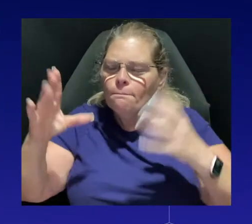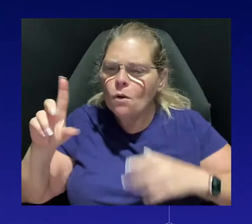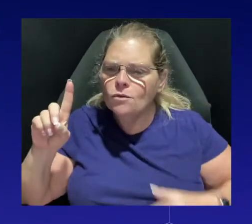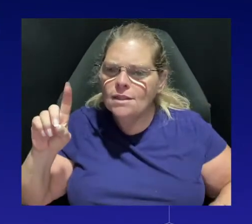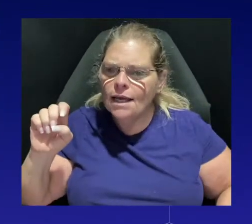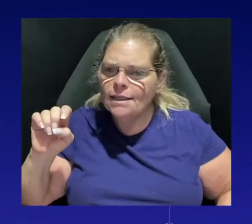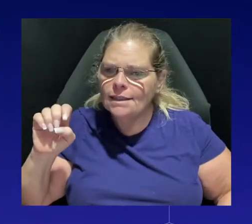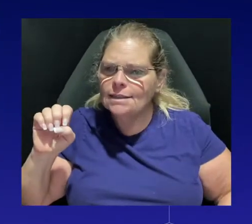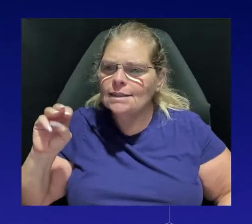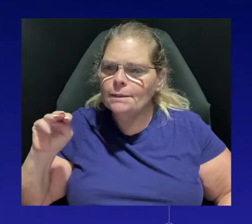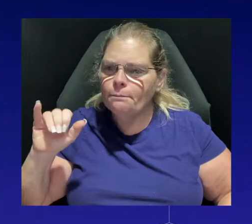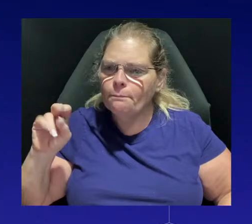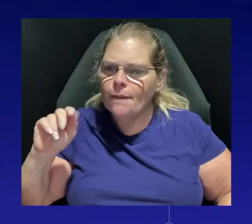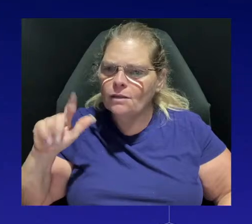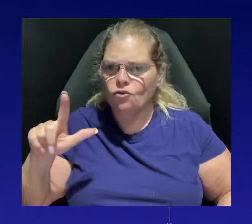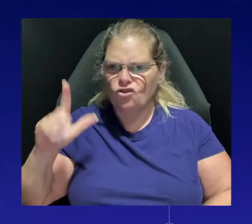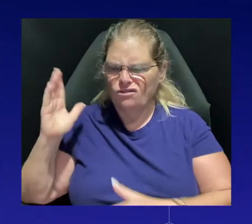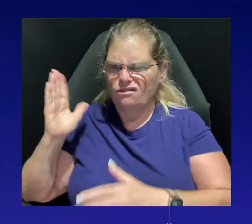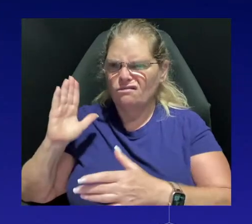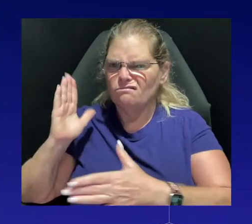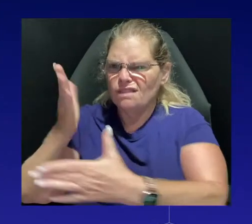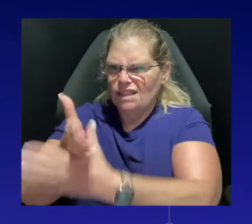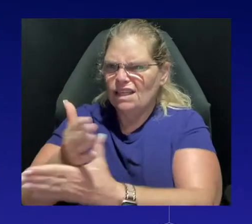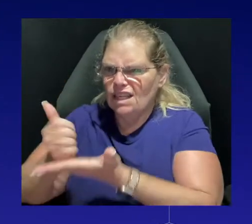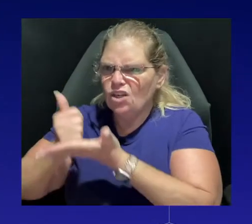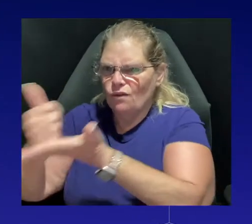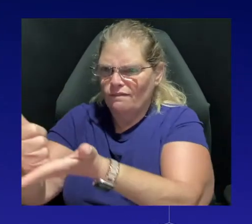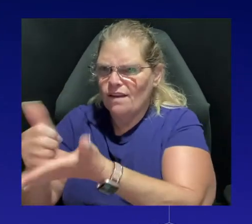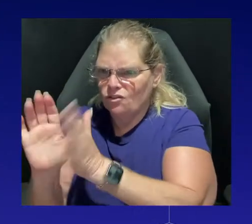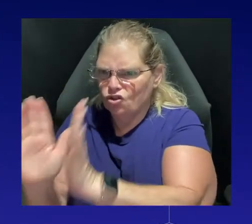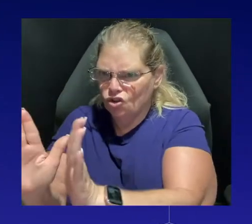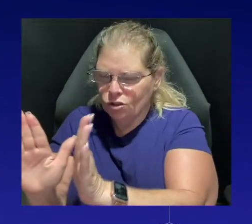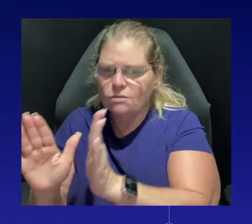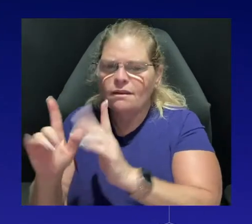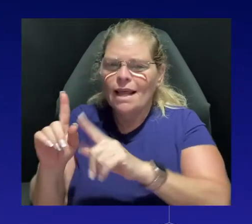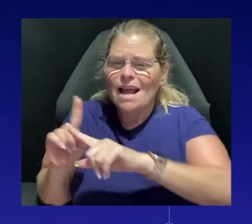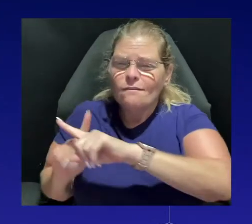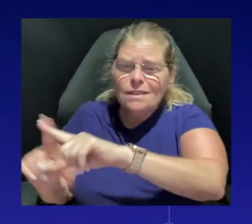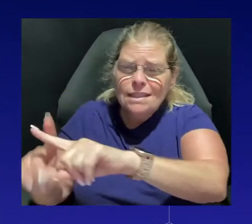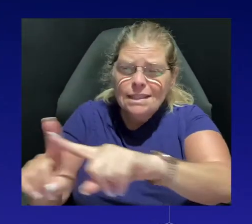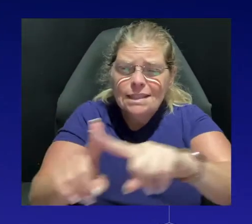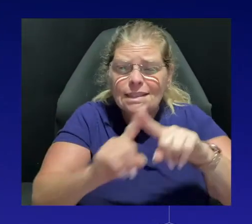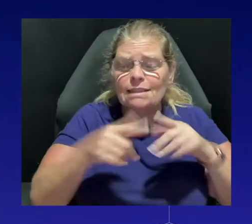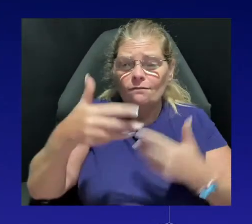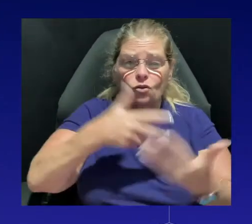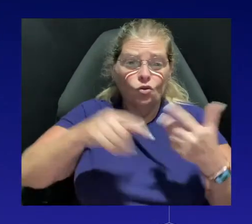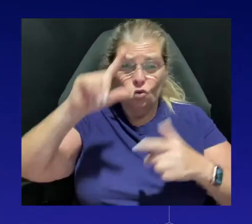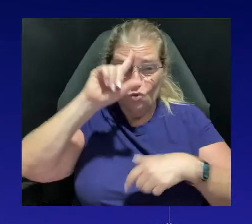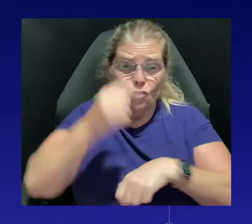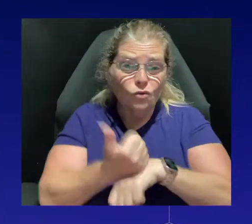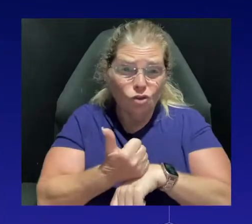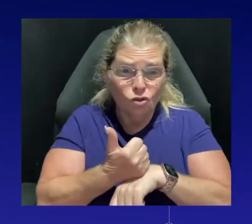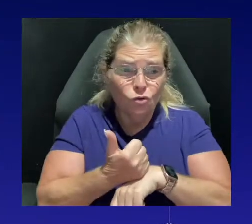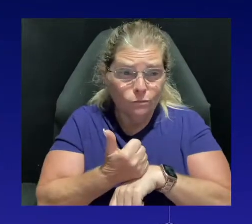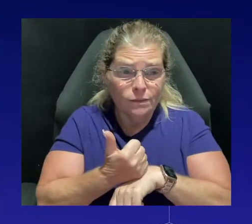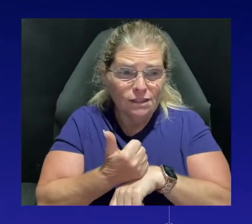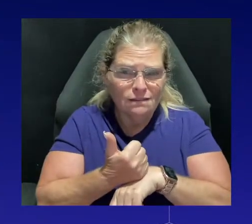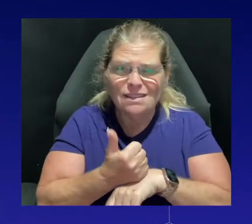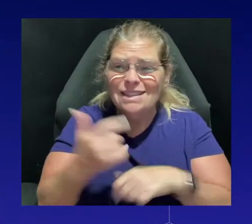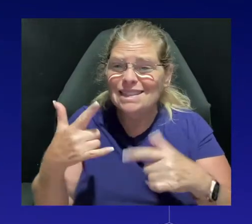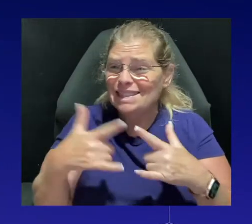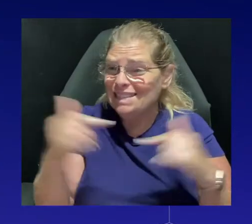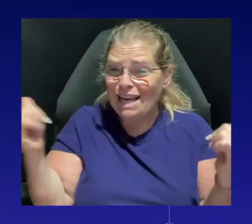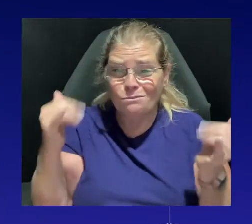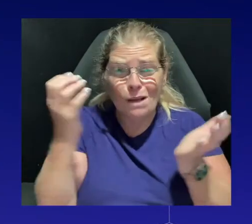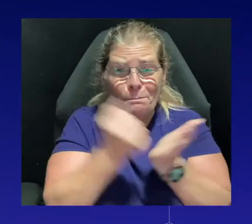multi-dimensional interventions that address multiple social determinants of health at once. And we need